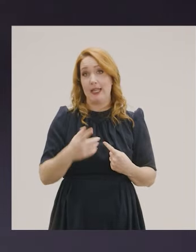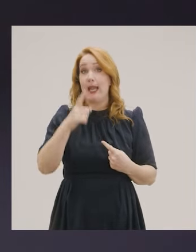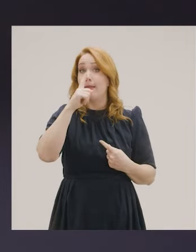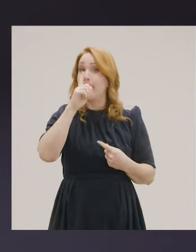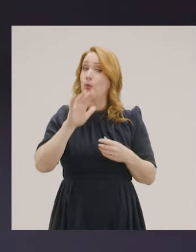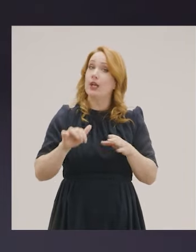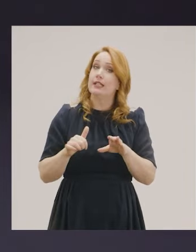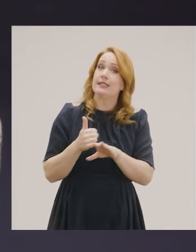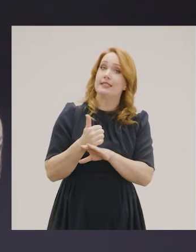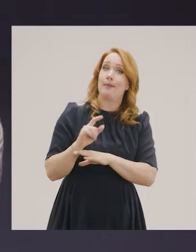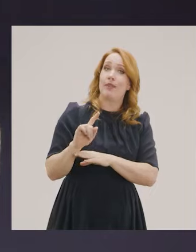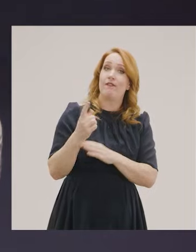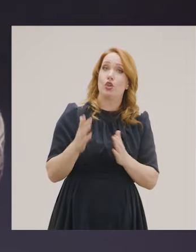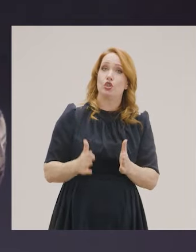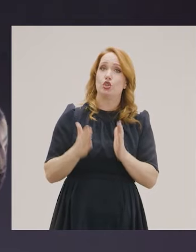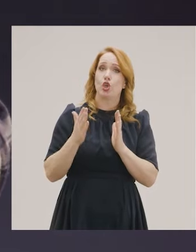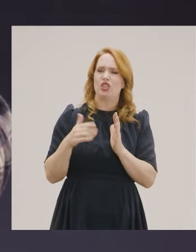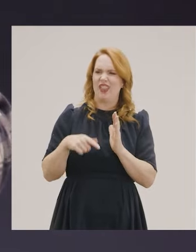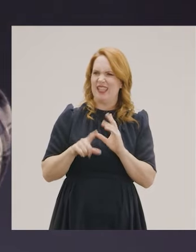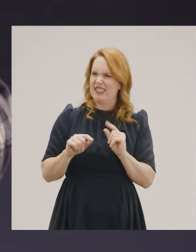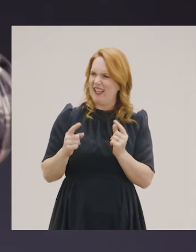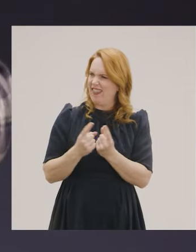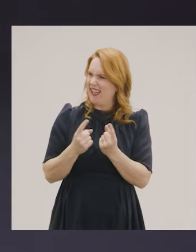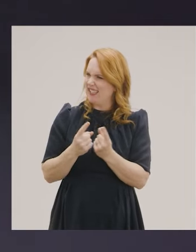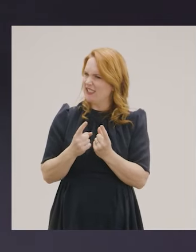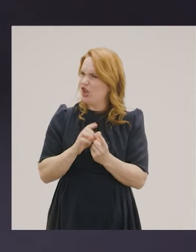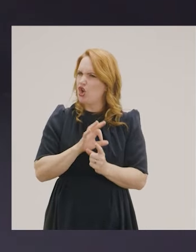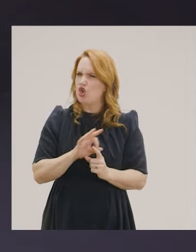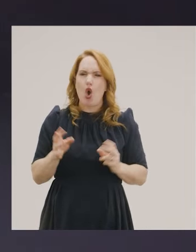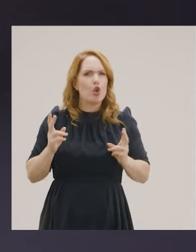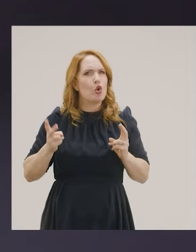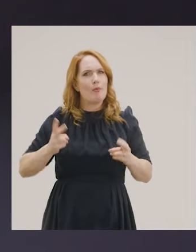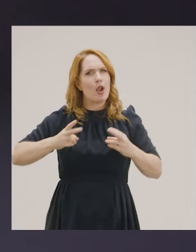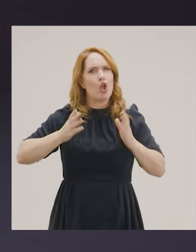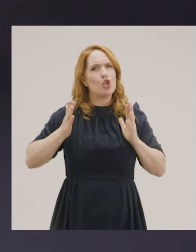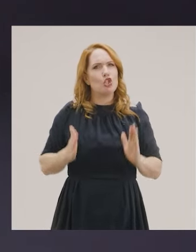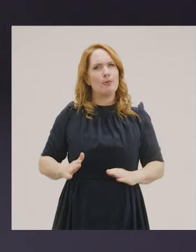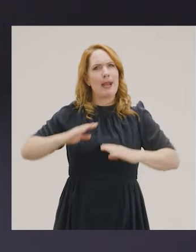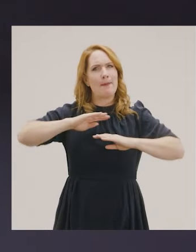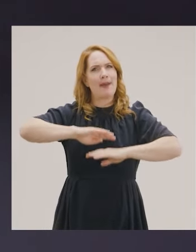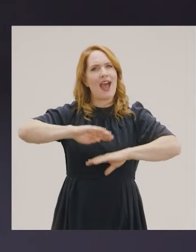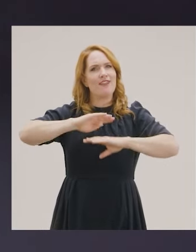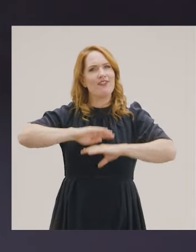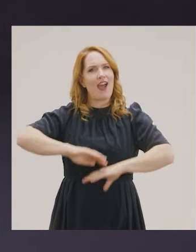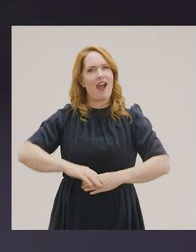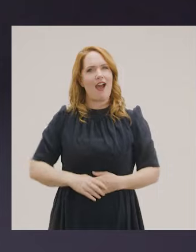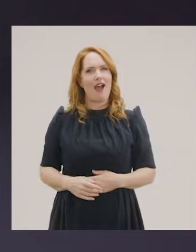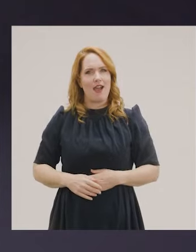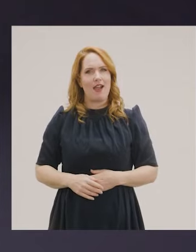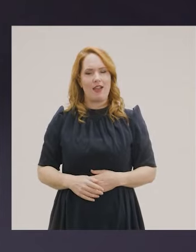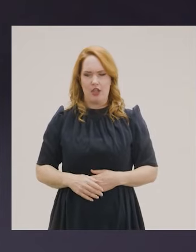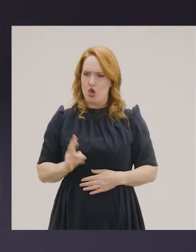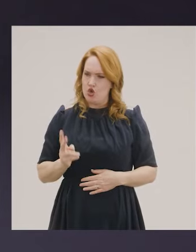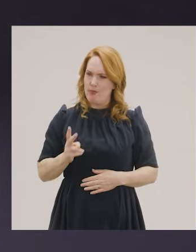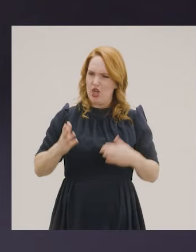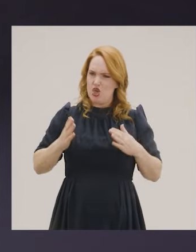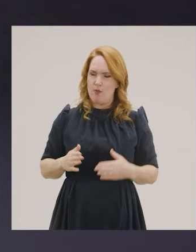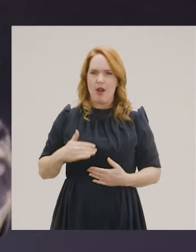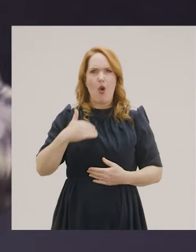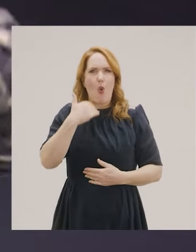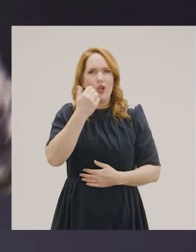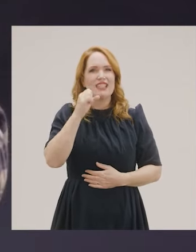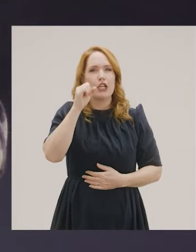together and founded the first church, they did things that are just not natural. They're not human. And what I mean by that